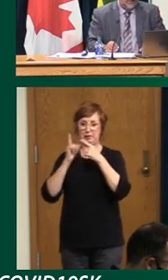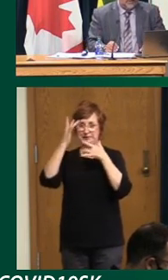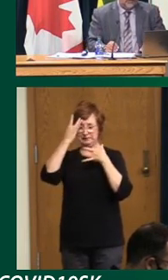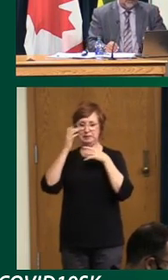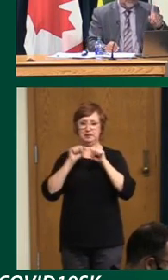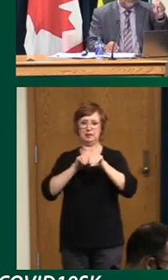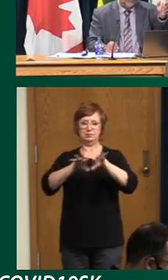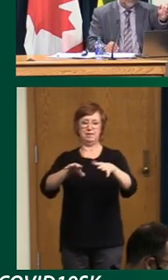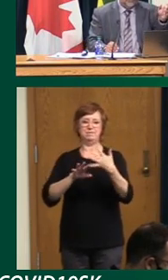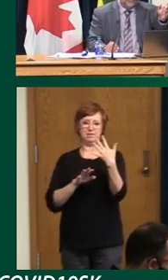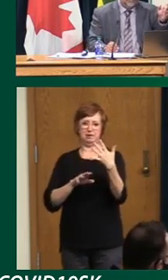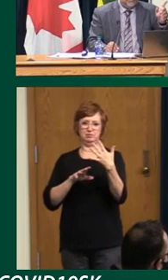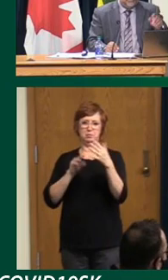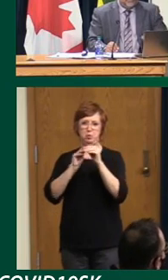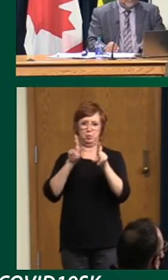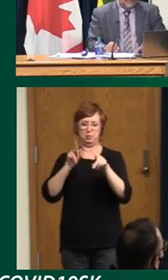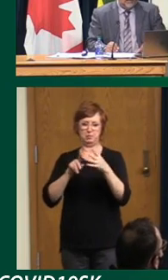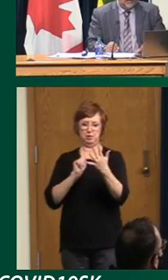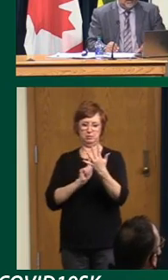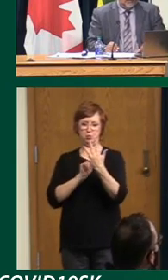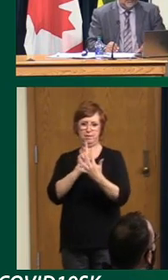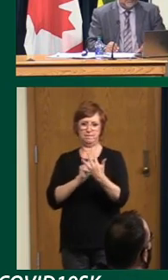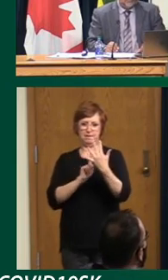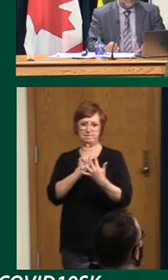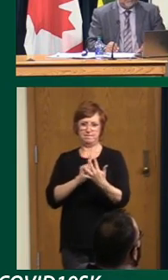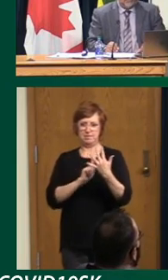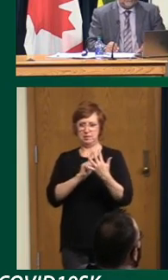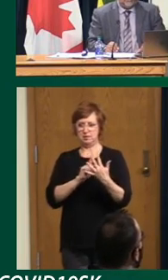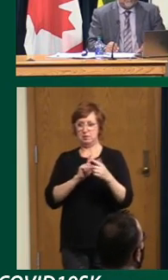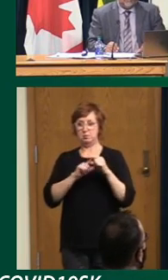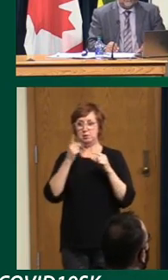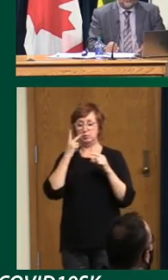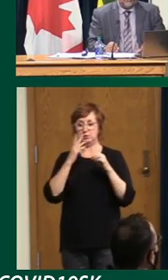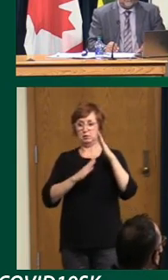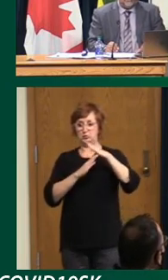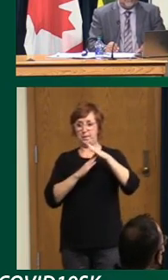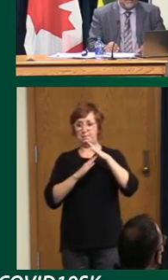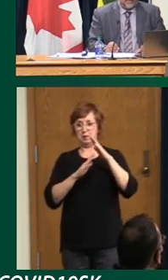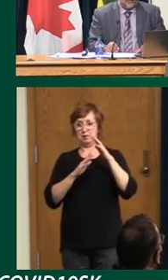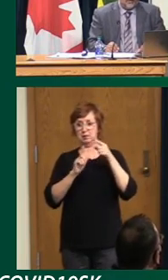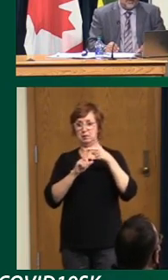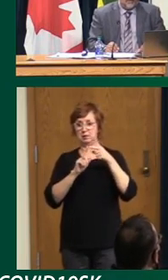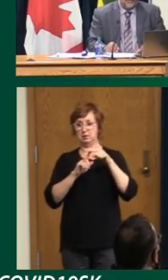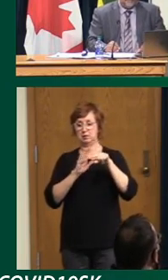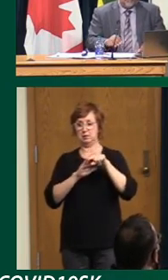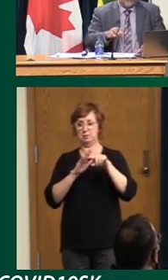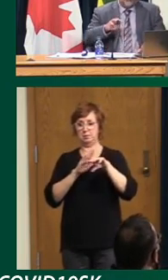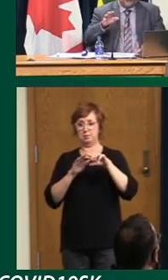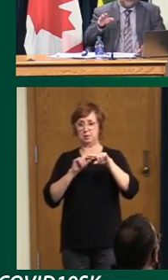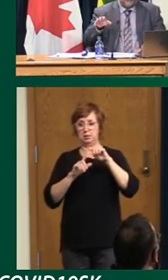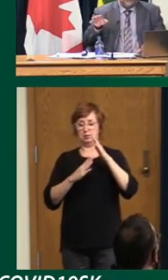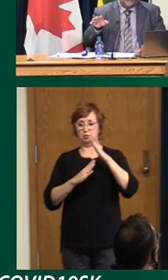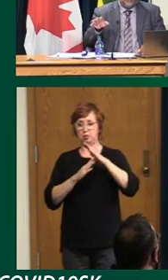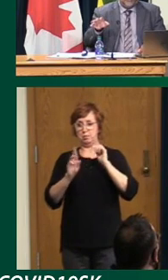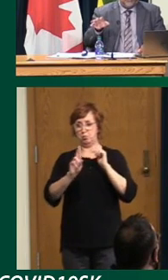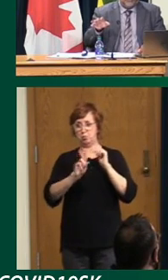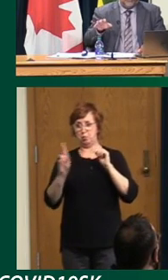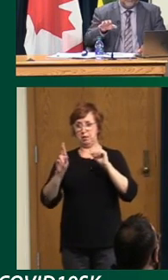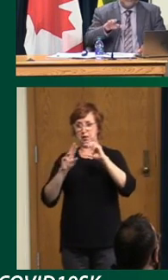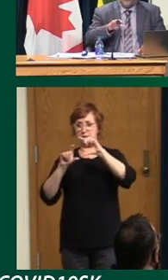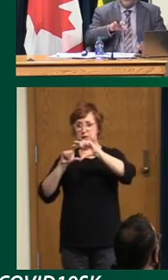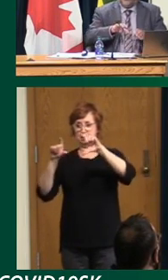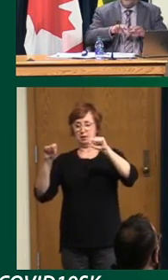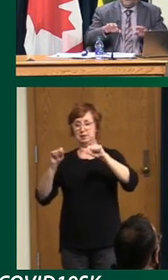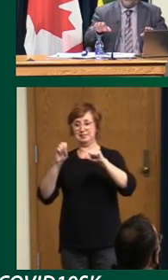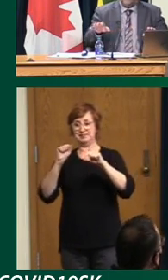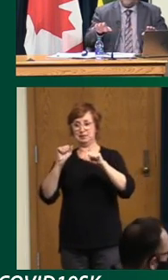dial where we want it to be in the green. But if you look at the graphs on the right, the top one is Saskatchewan, where throughout the summer,